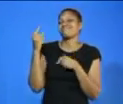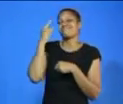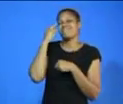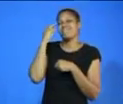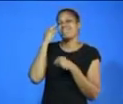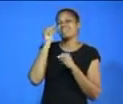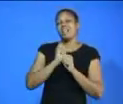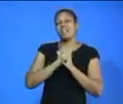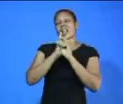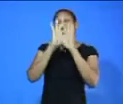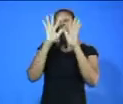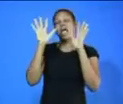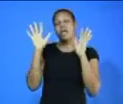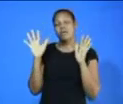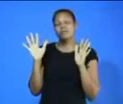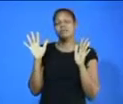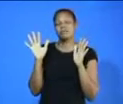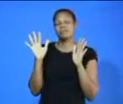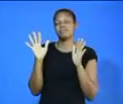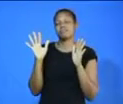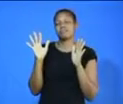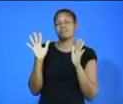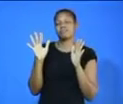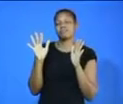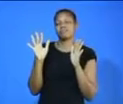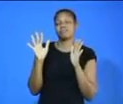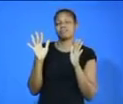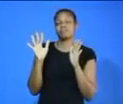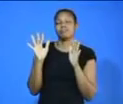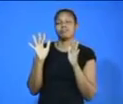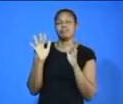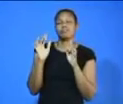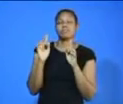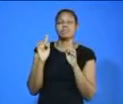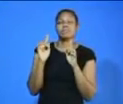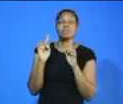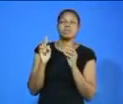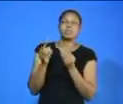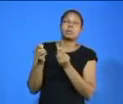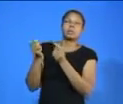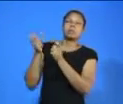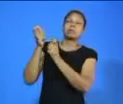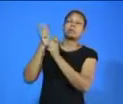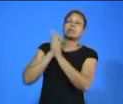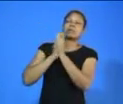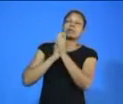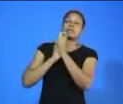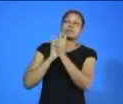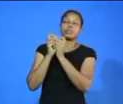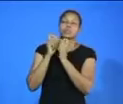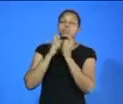mental clarity, but give to a sinful servant